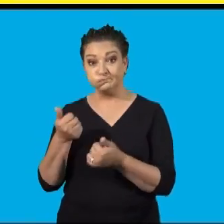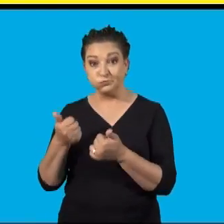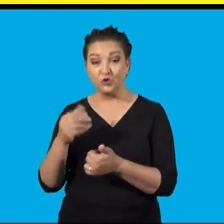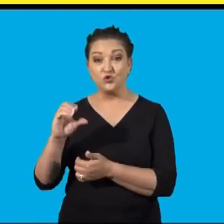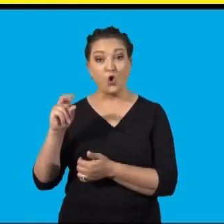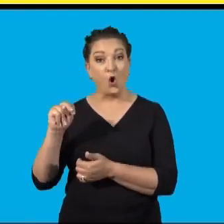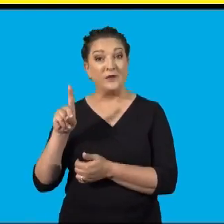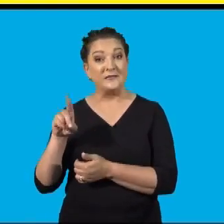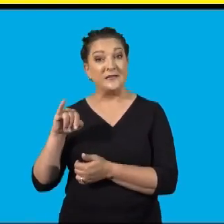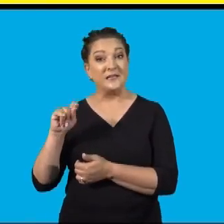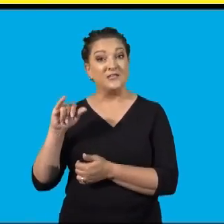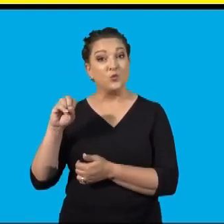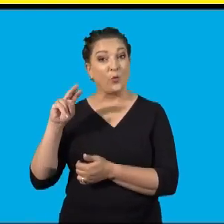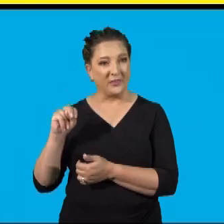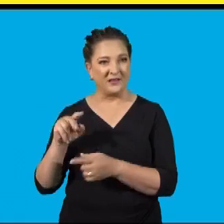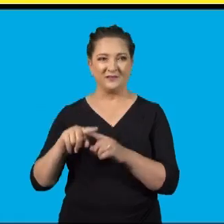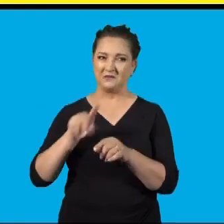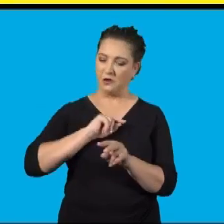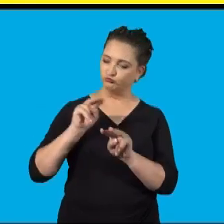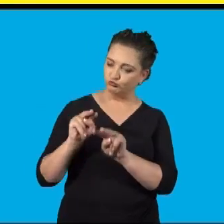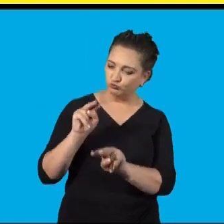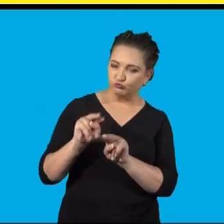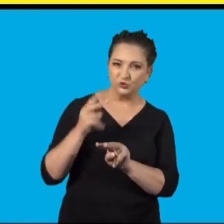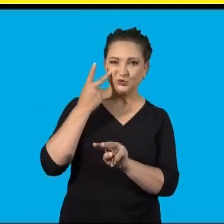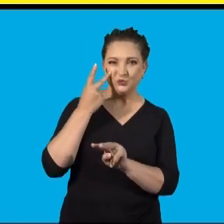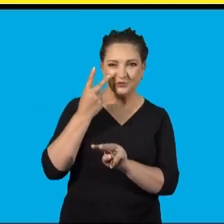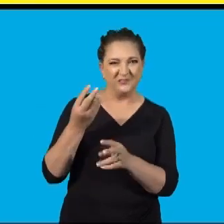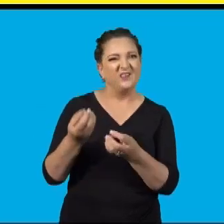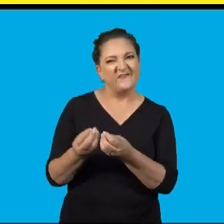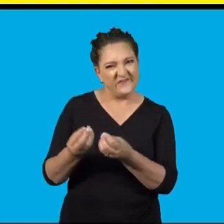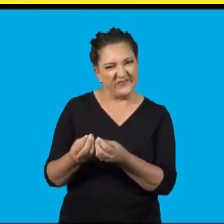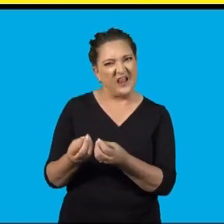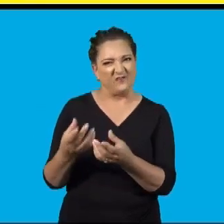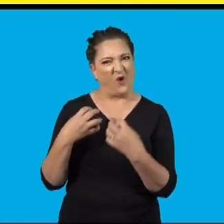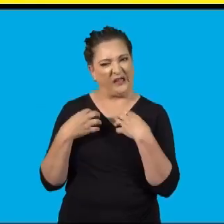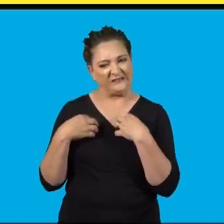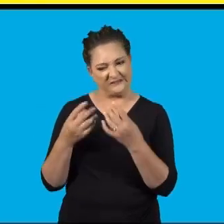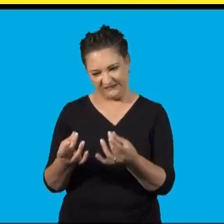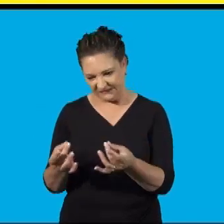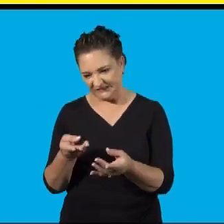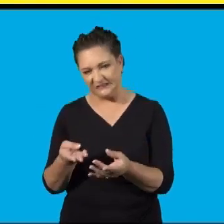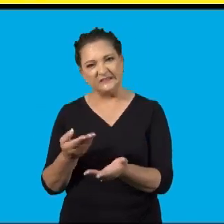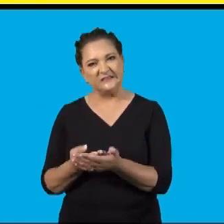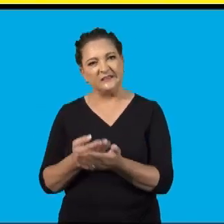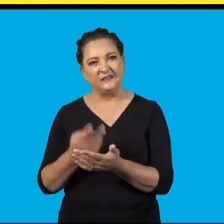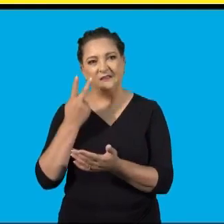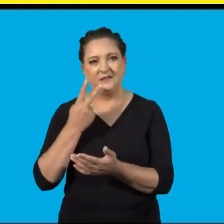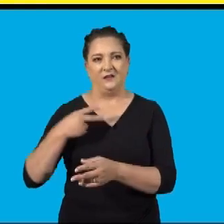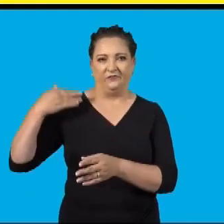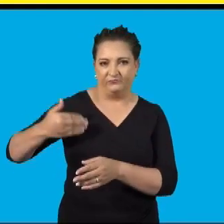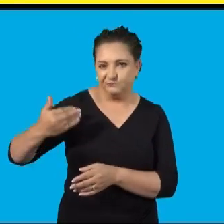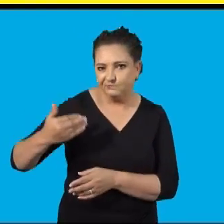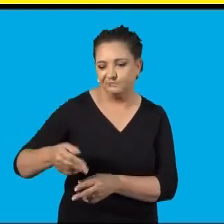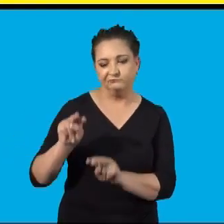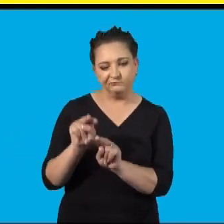the assets. Secondly, you need to regularly inspect your your tangible assets. You